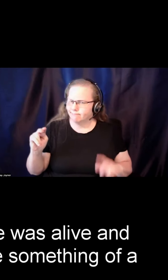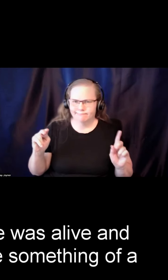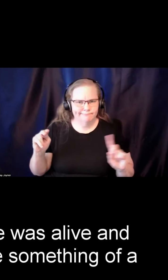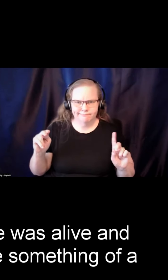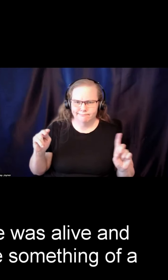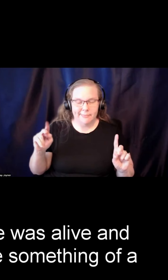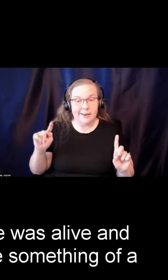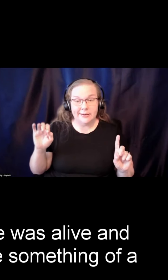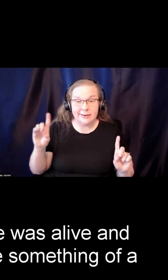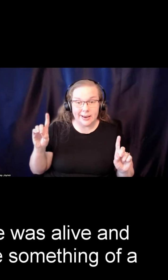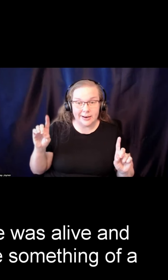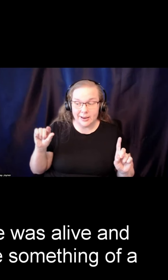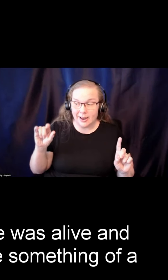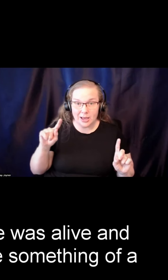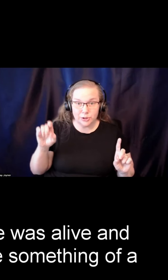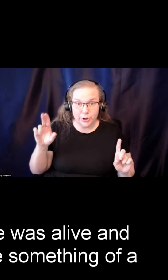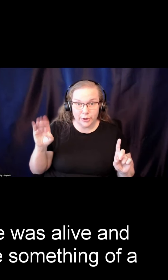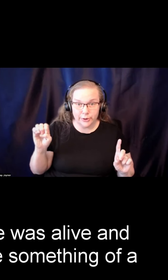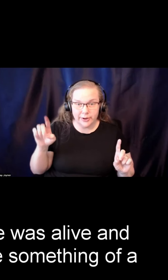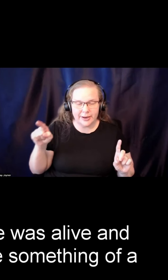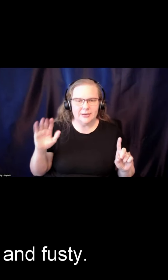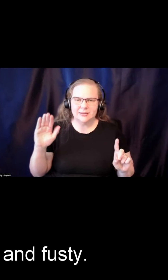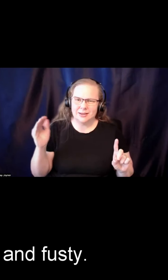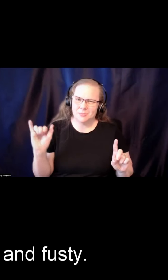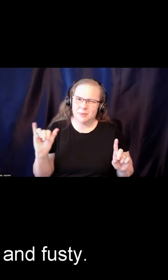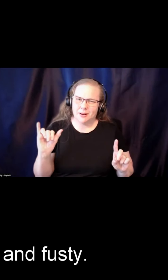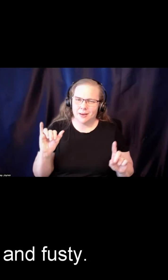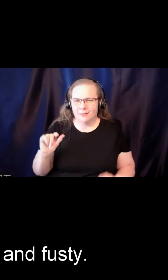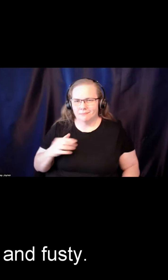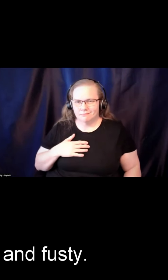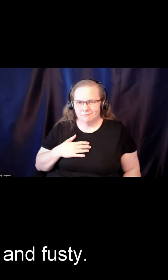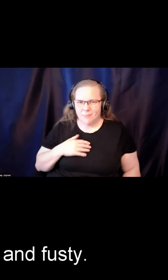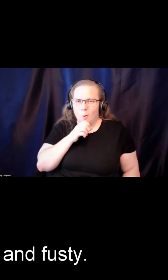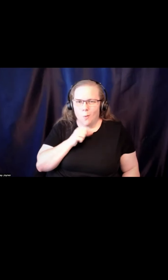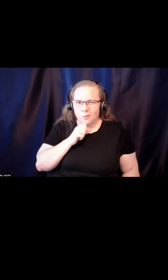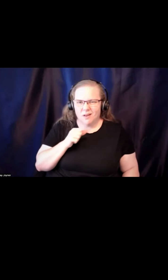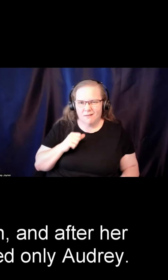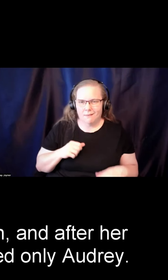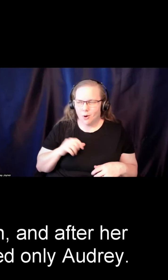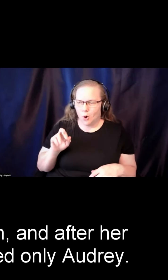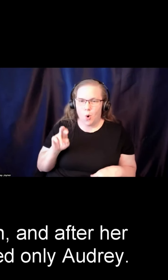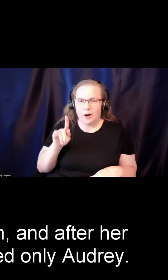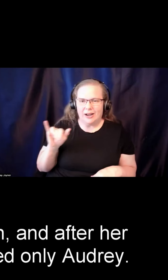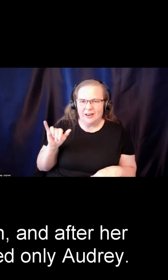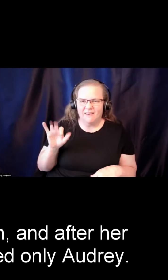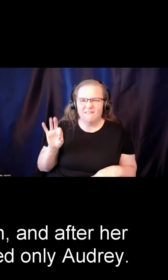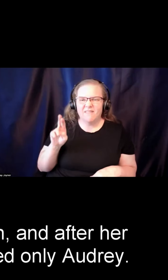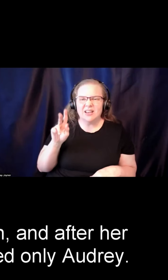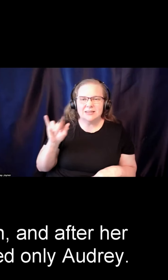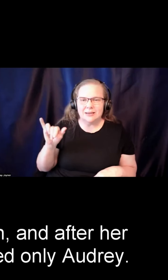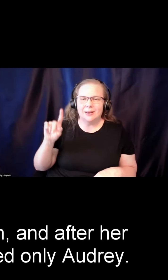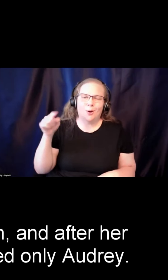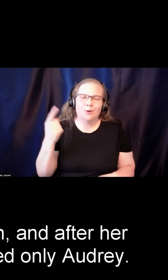he was alive and young, seemed to be something of a geezer, courtly and fusty. He loved only